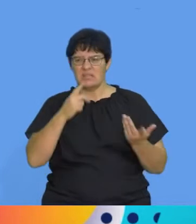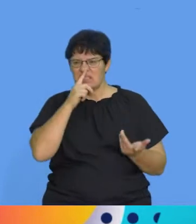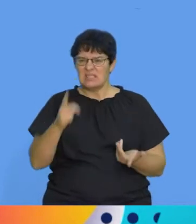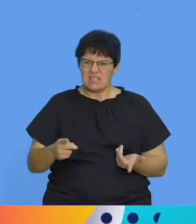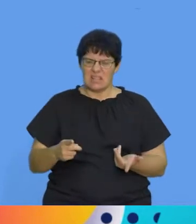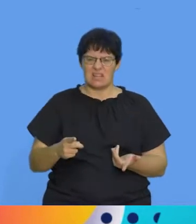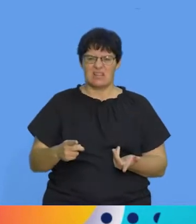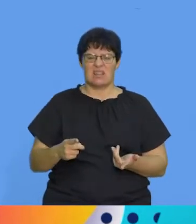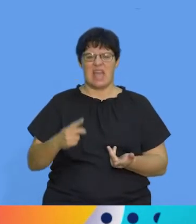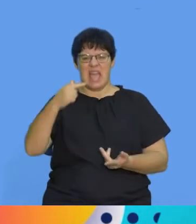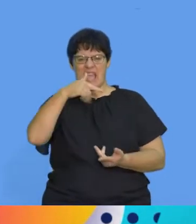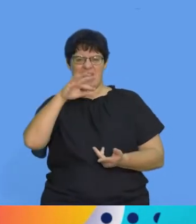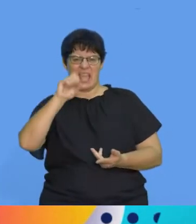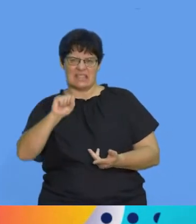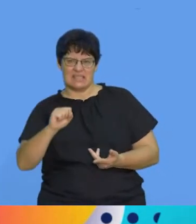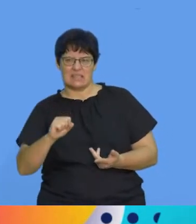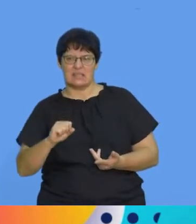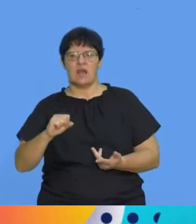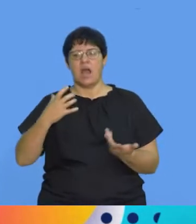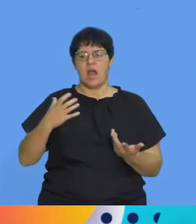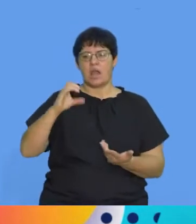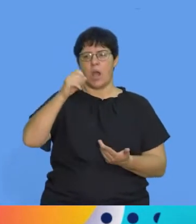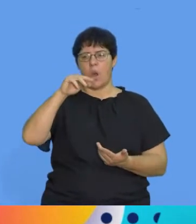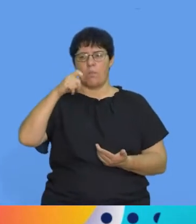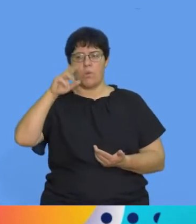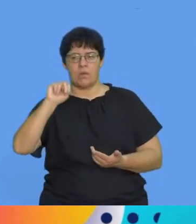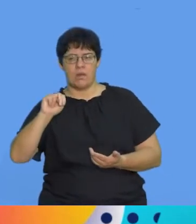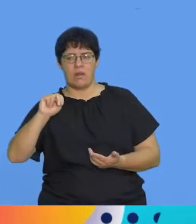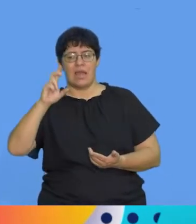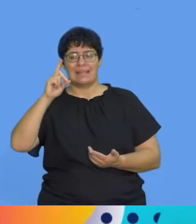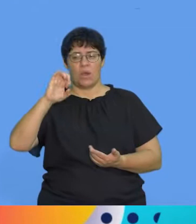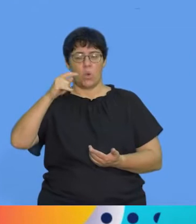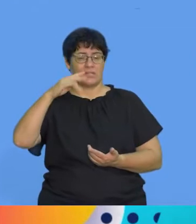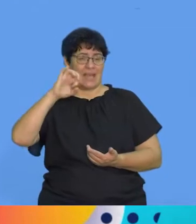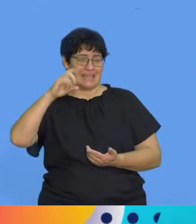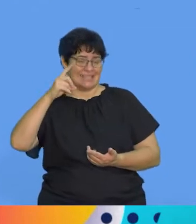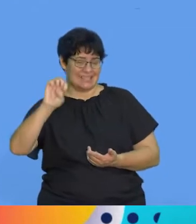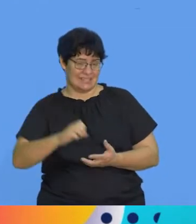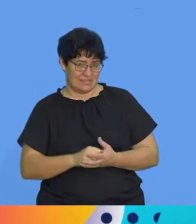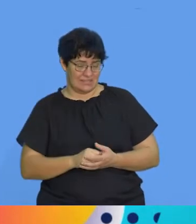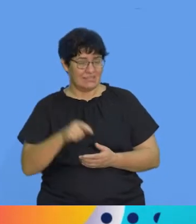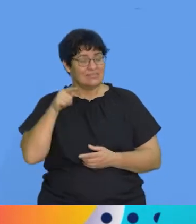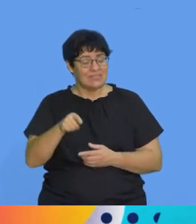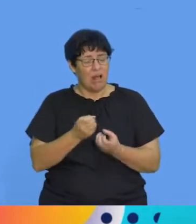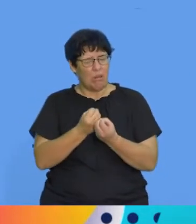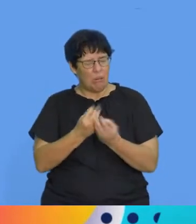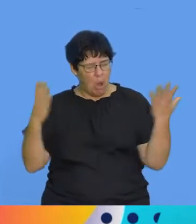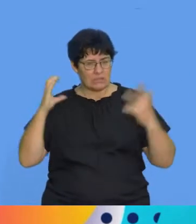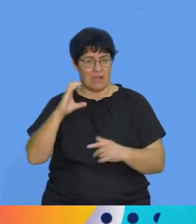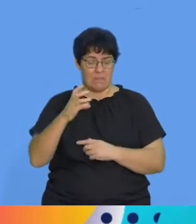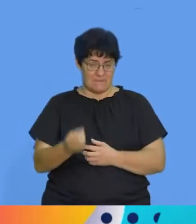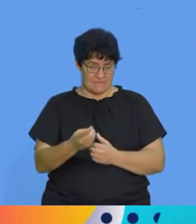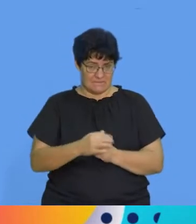carbon dioxide, a gas, but the organic compounds that we're going to look at have got lots of carbon. They're